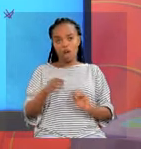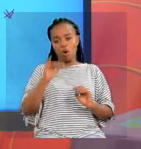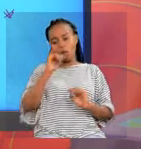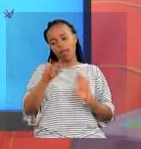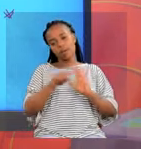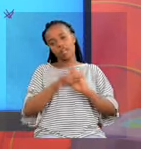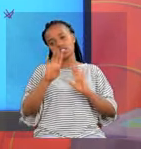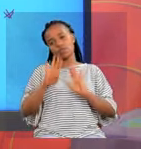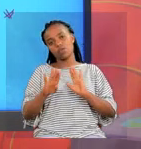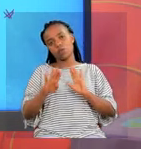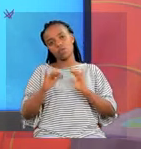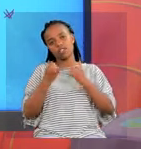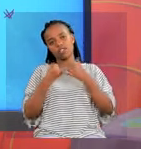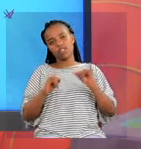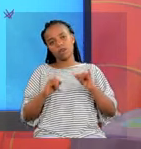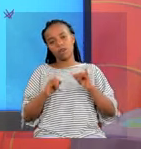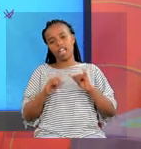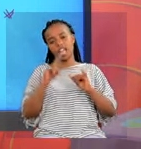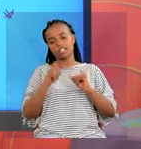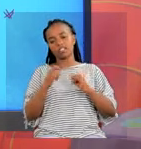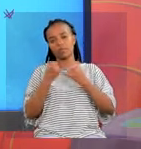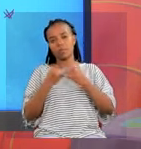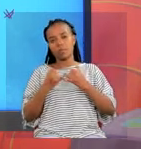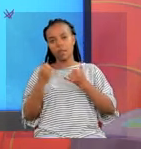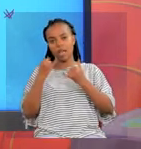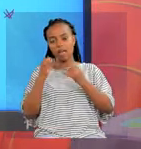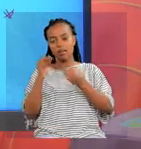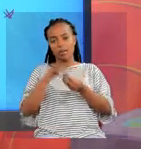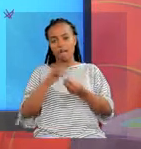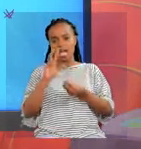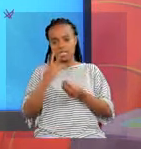divided by x minus 3, it is x plus 3,